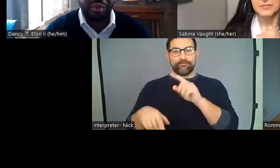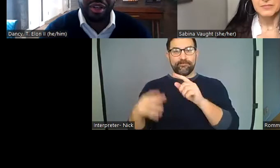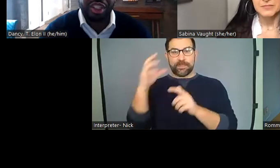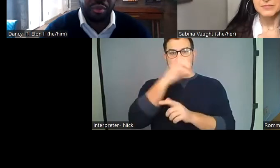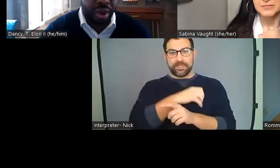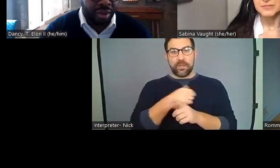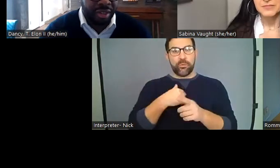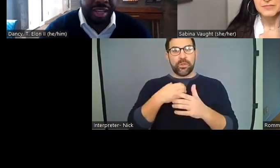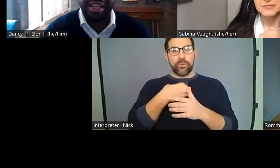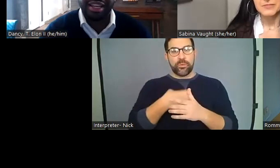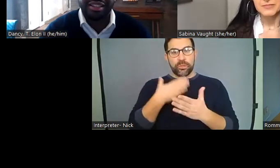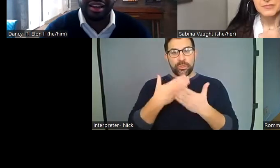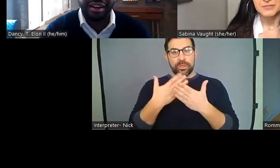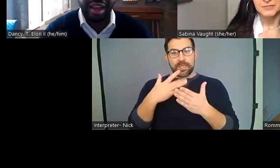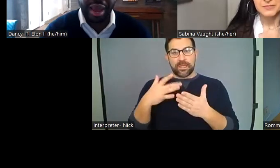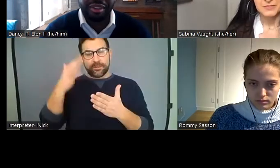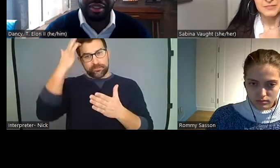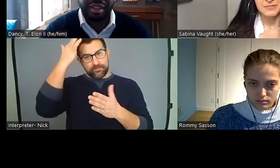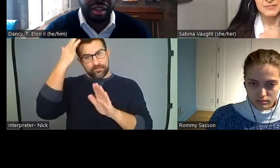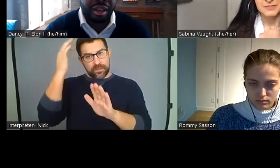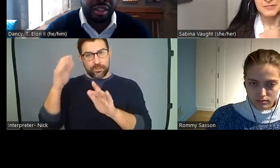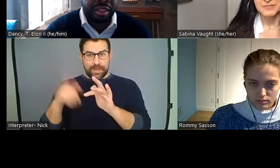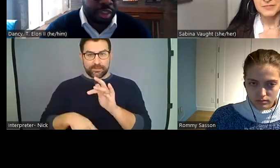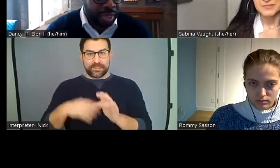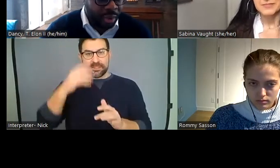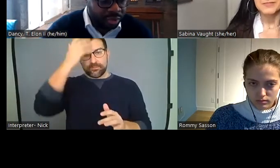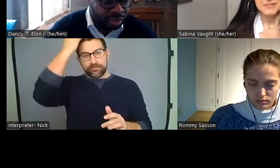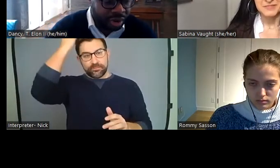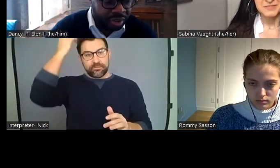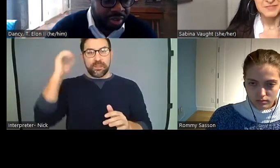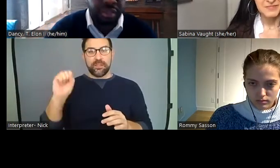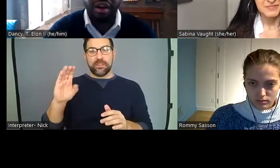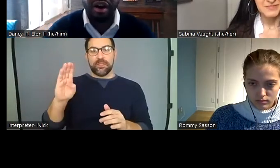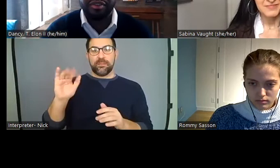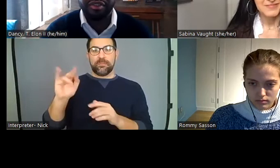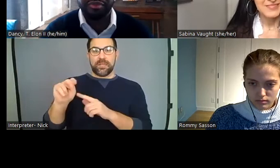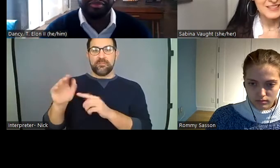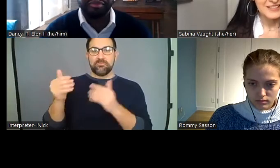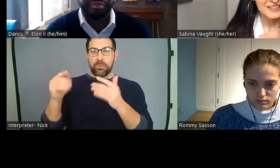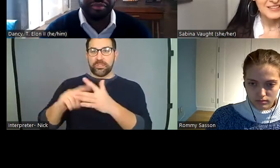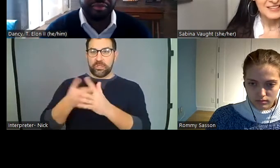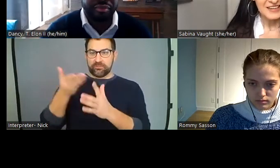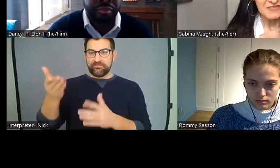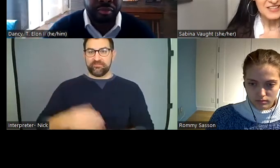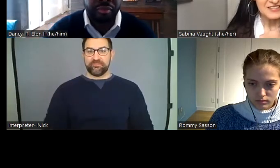And we wish him well in his absence. Sabina, why don't you start us off?